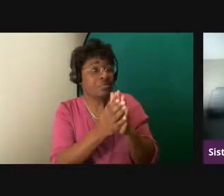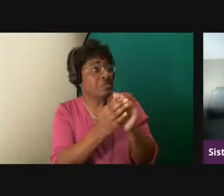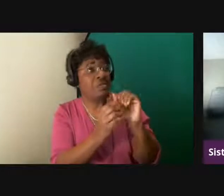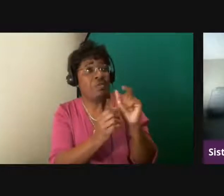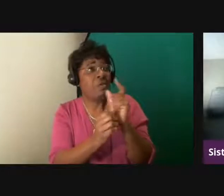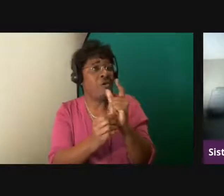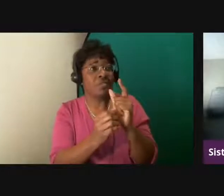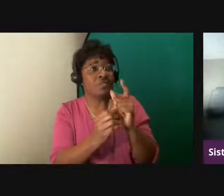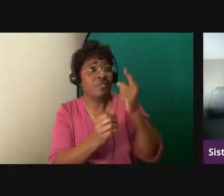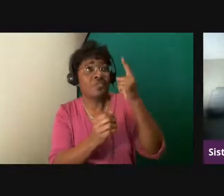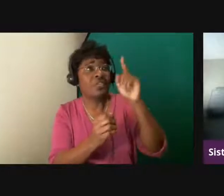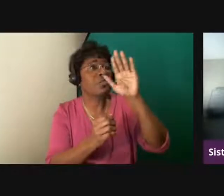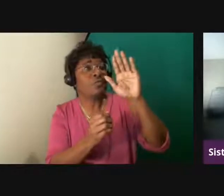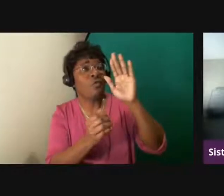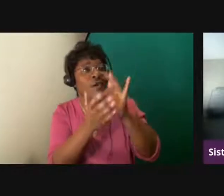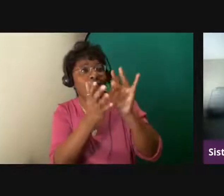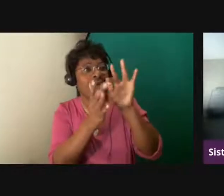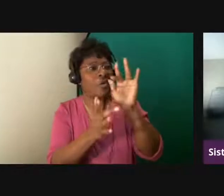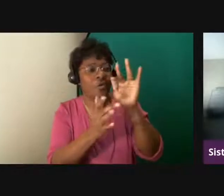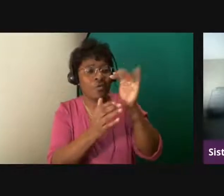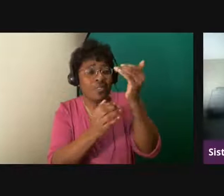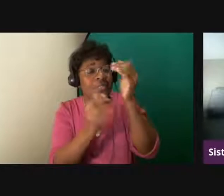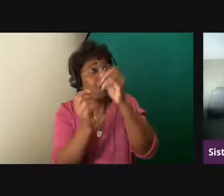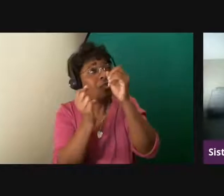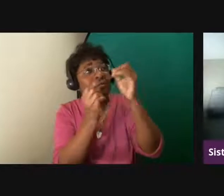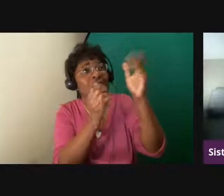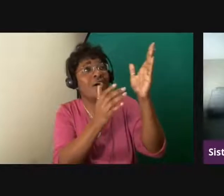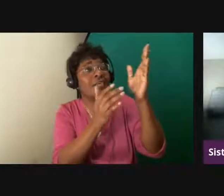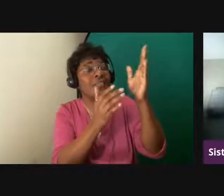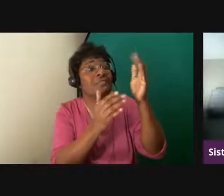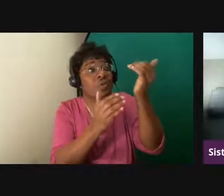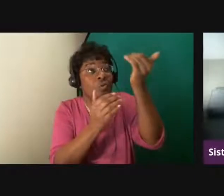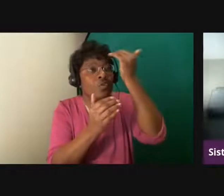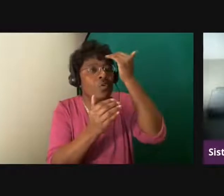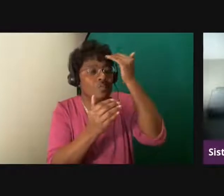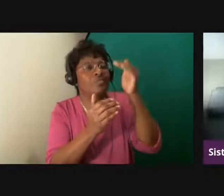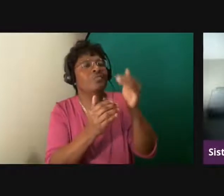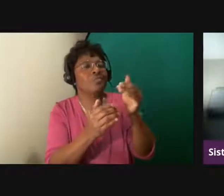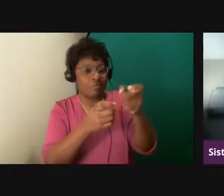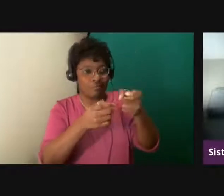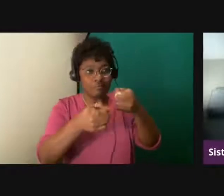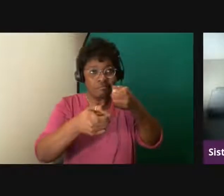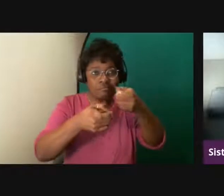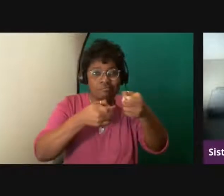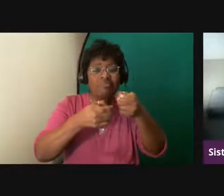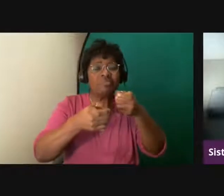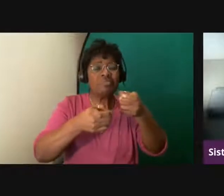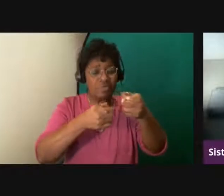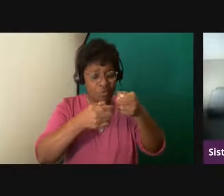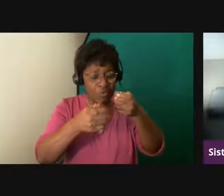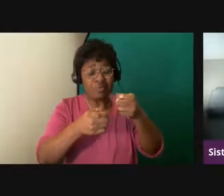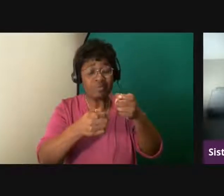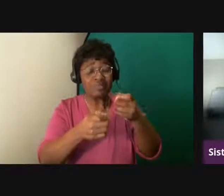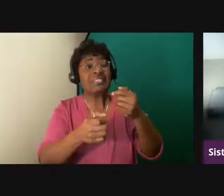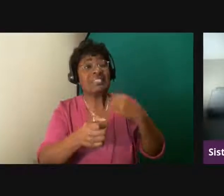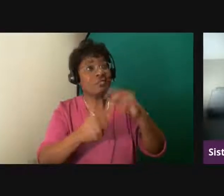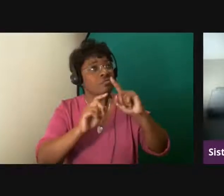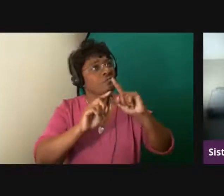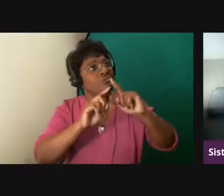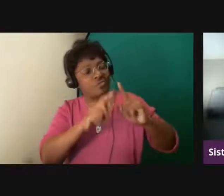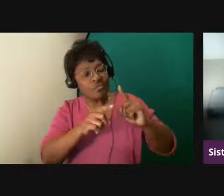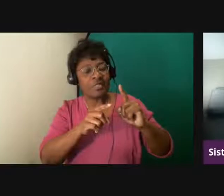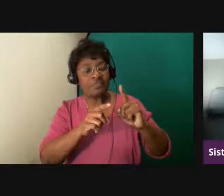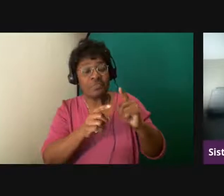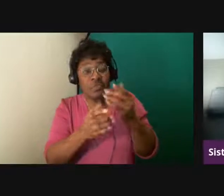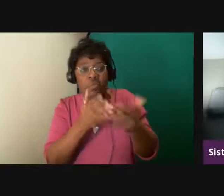God, for the glory of you, Father God, because we know that you have the answer at the end, Father God. Whatever's going on around us in the world, Father